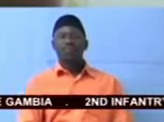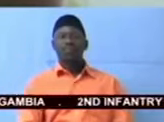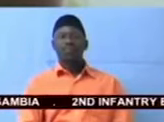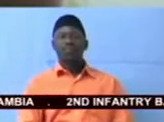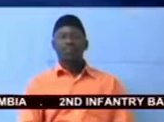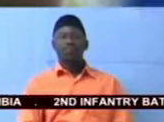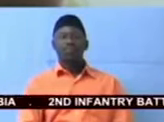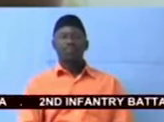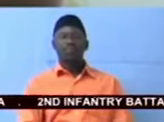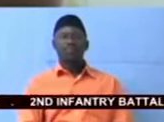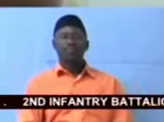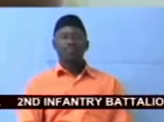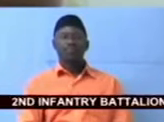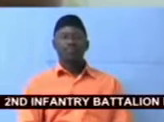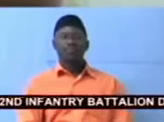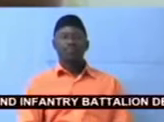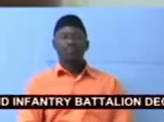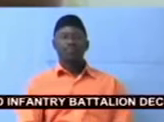Interpretation booth, are we ready?